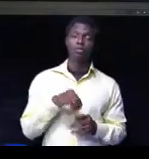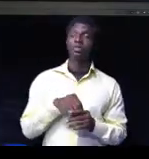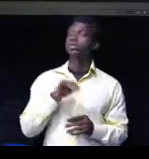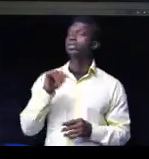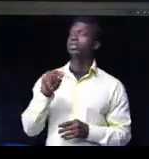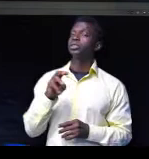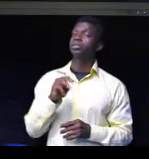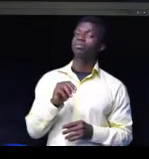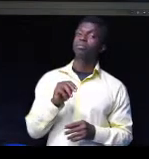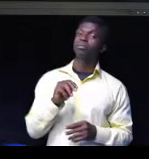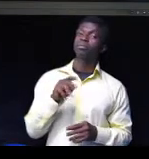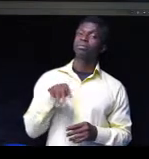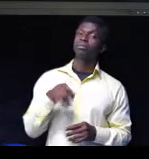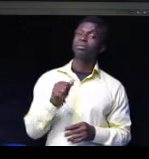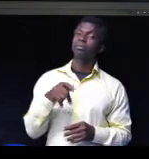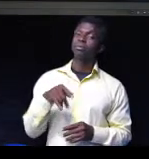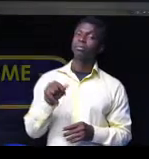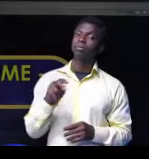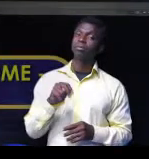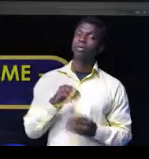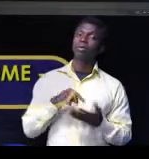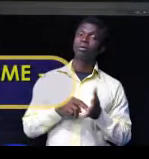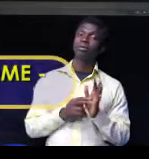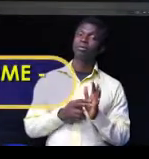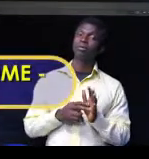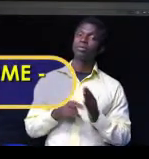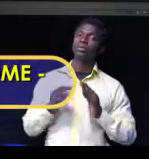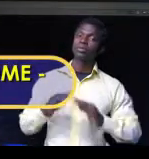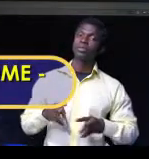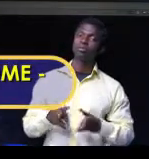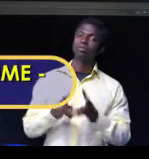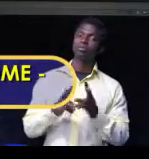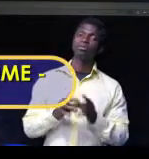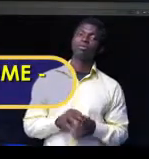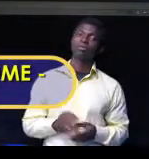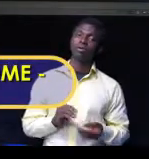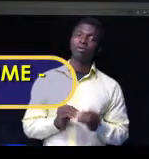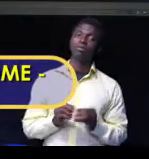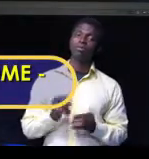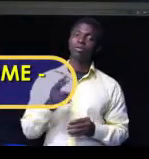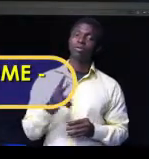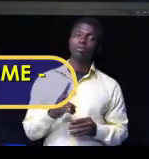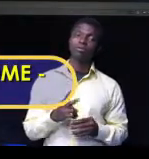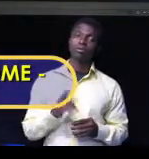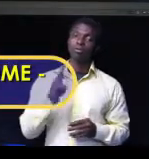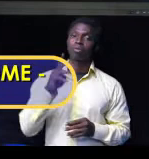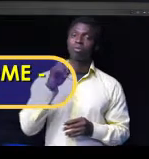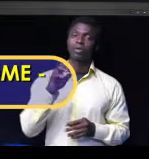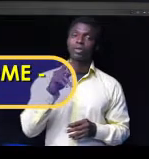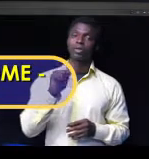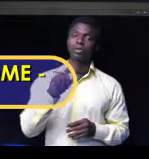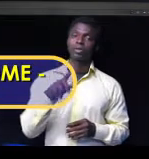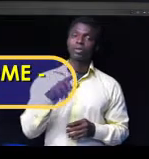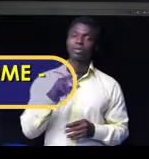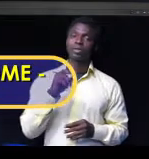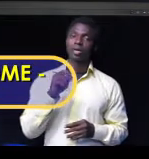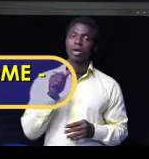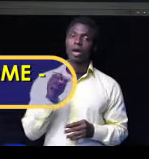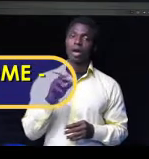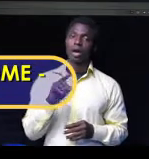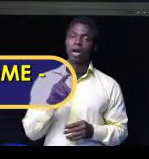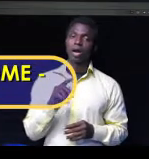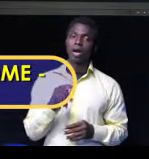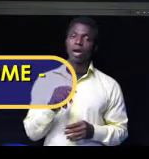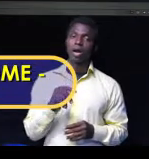in Japanese means gentle way. Judo, gentle way. 2, what are martial arts? Martial arts are various